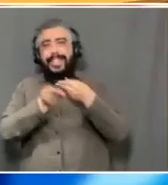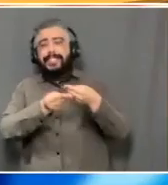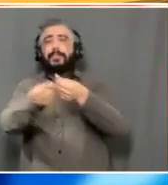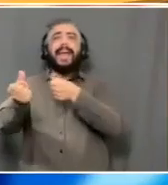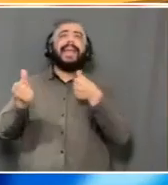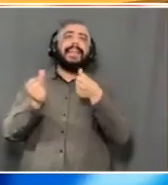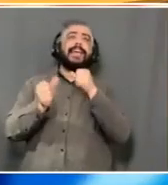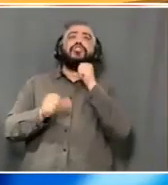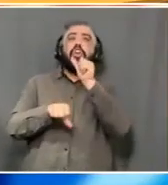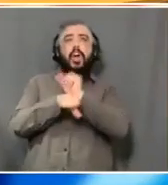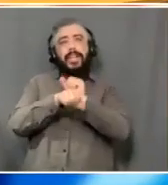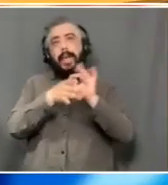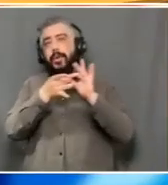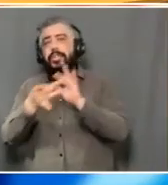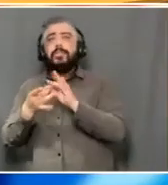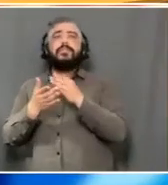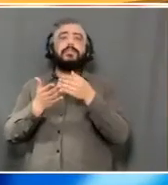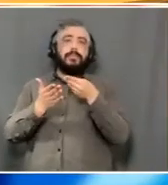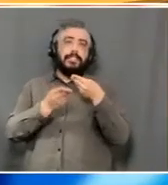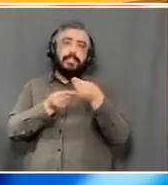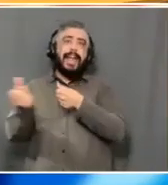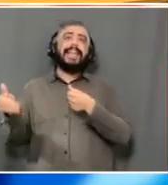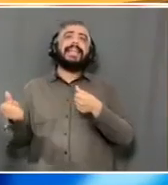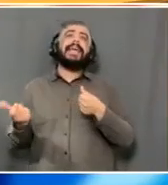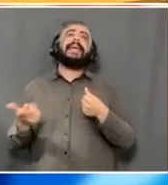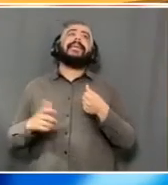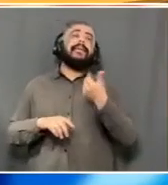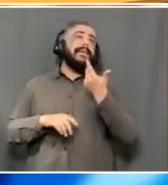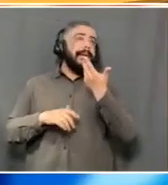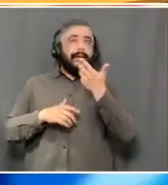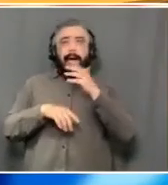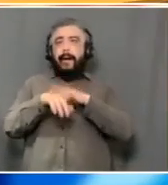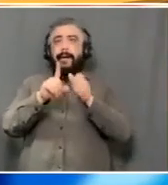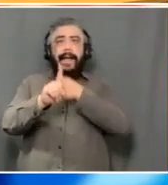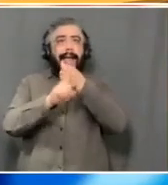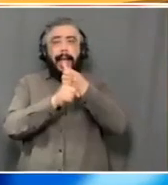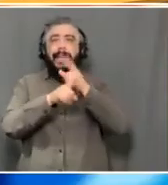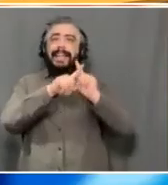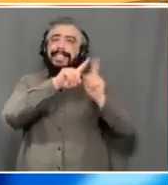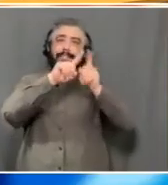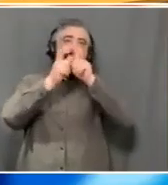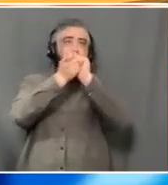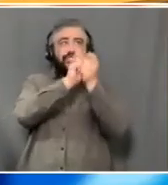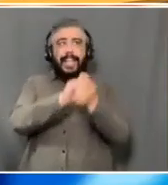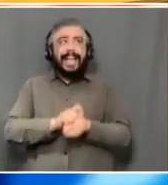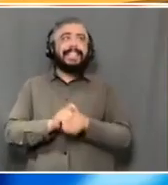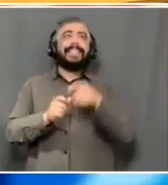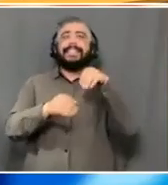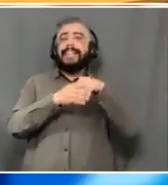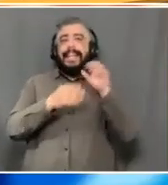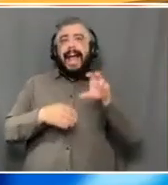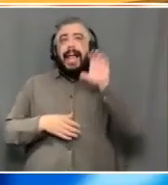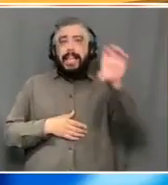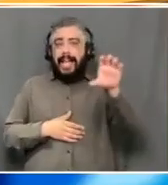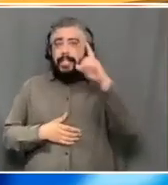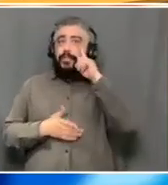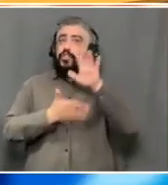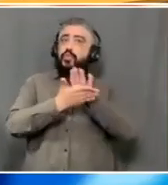non-labor spending, on the impact of different changes in allocations on